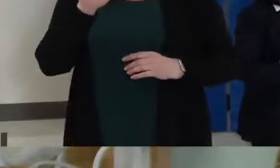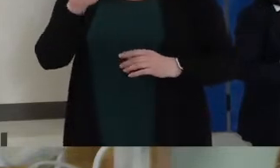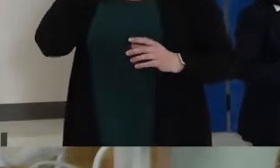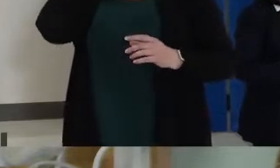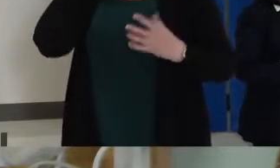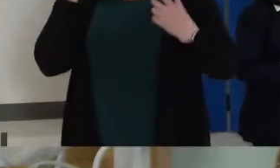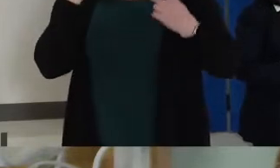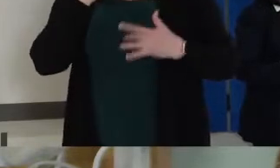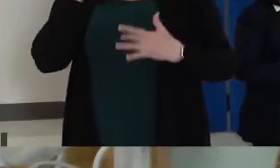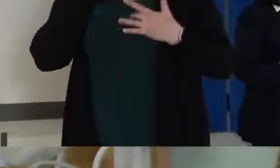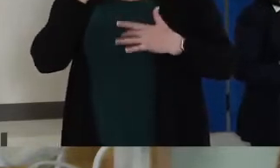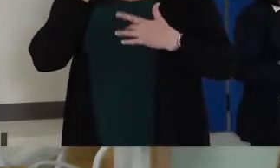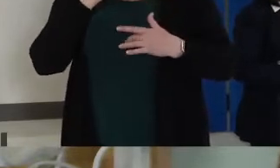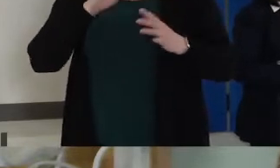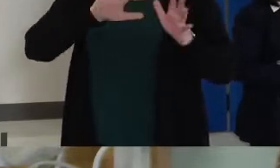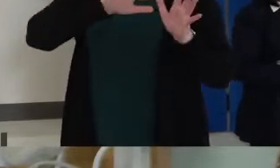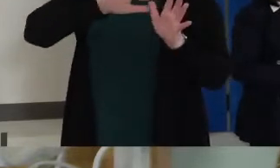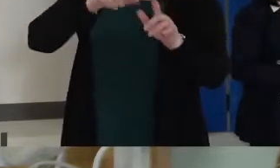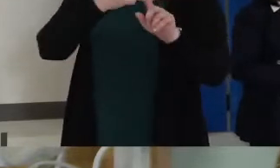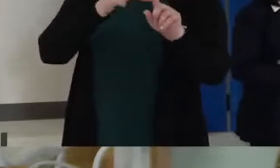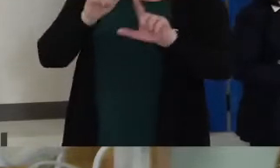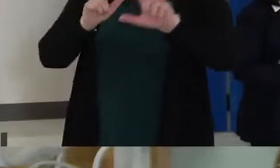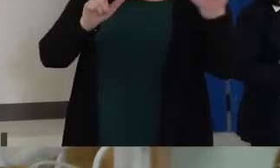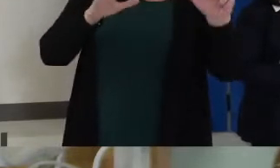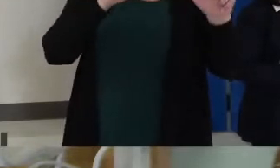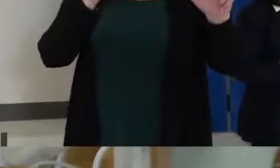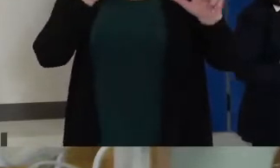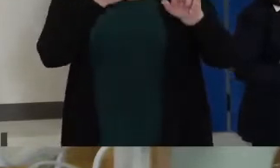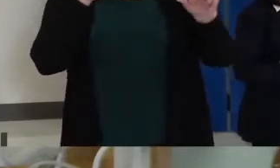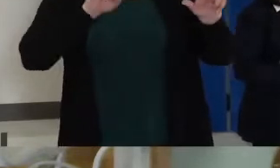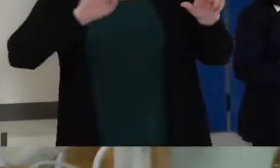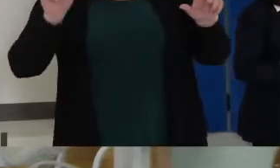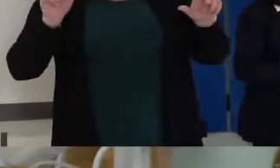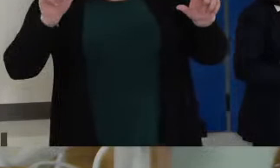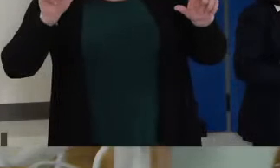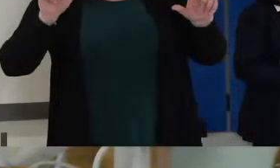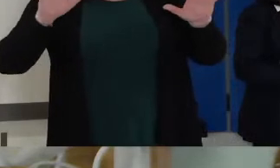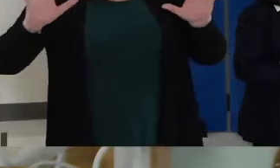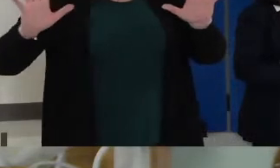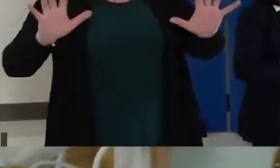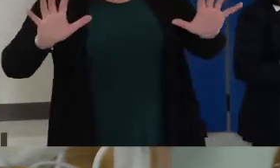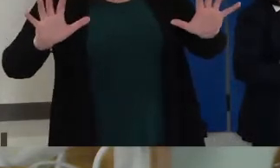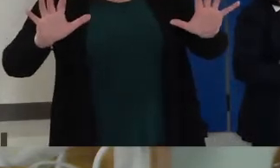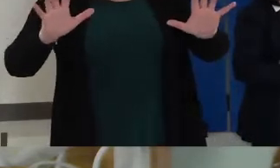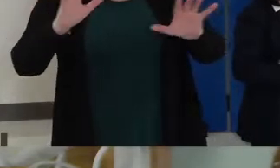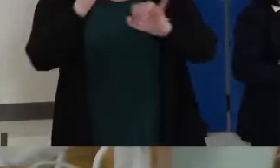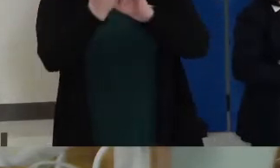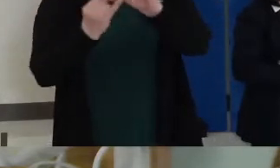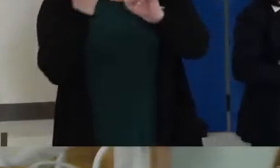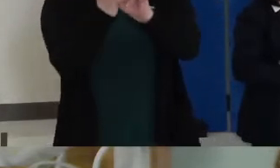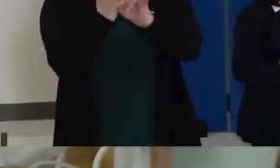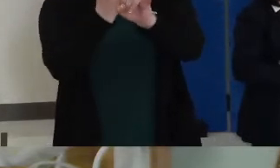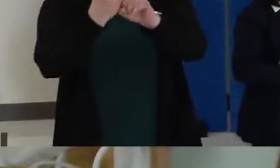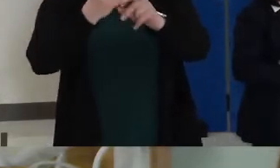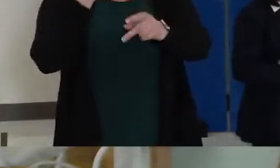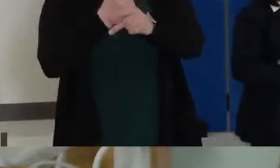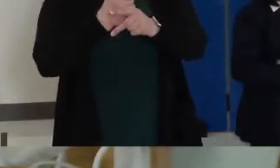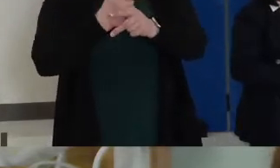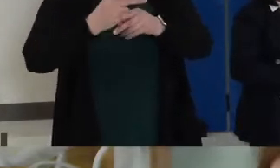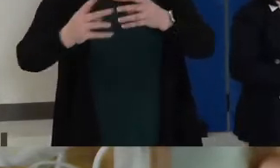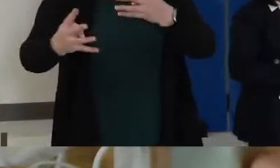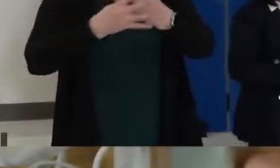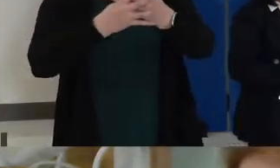There was a push from the left and the right as it relates to the institutionalization. But